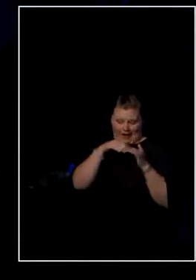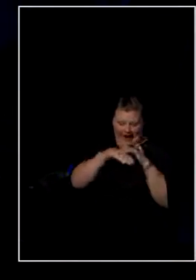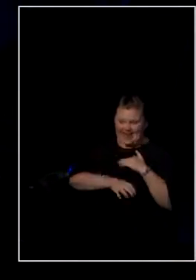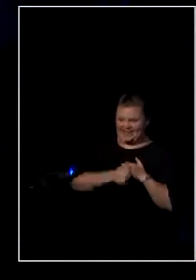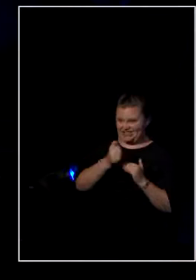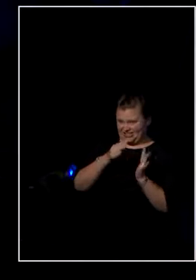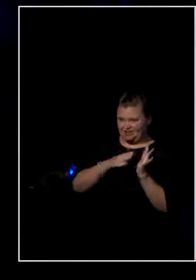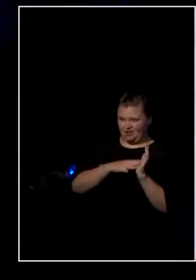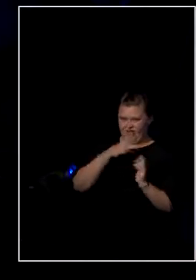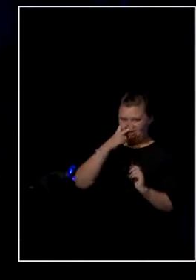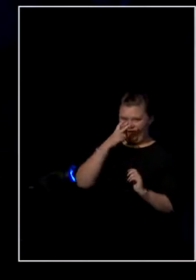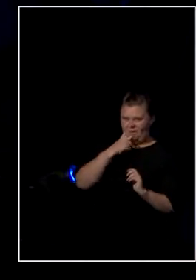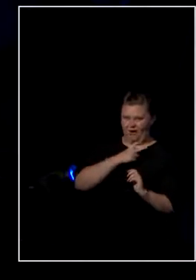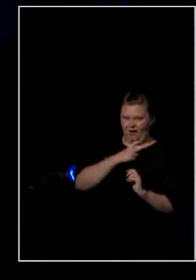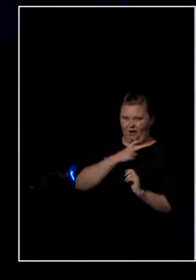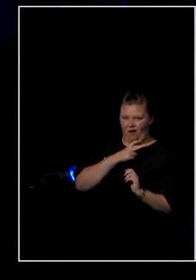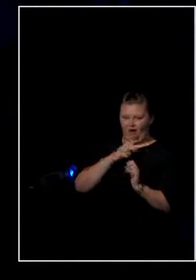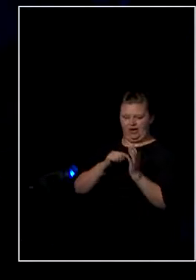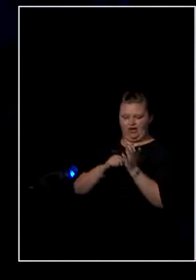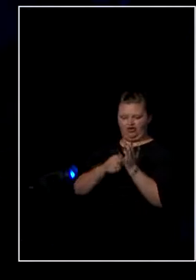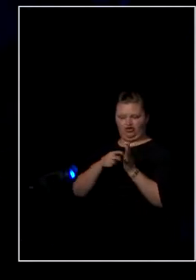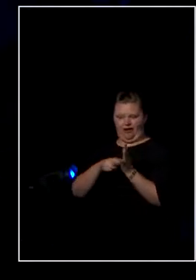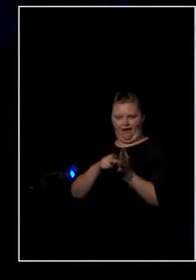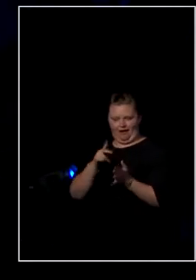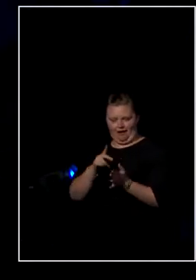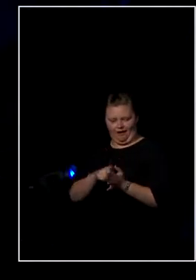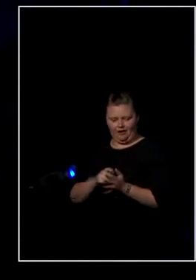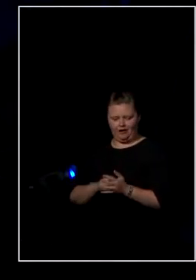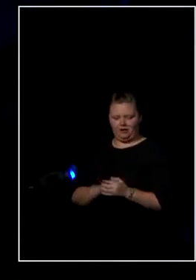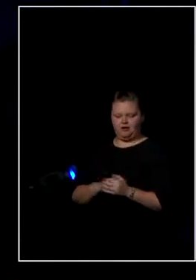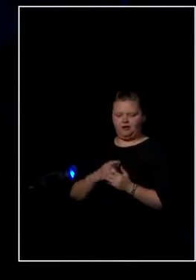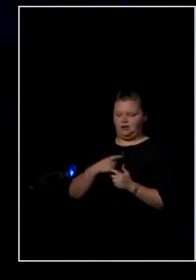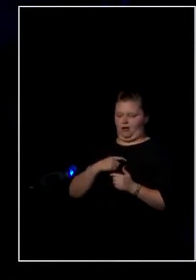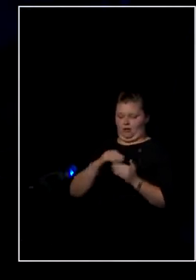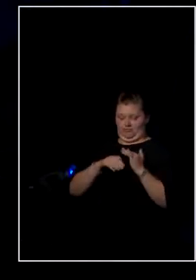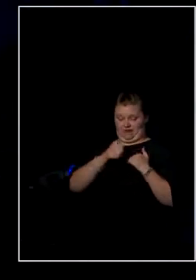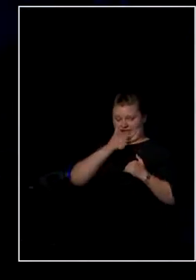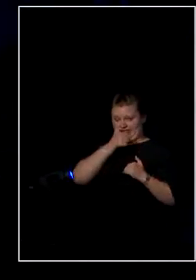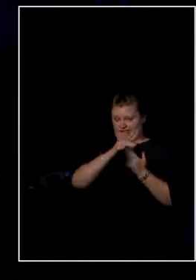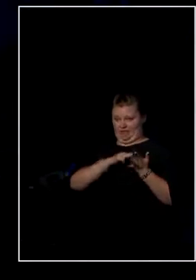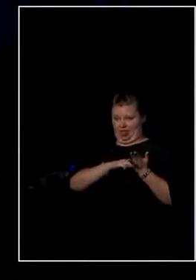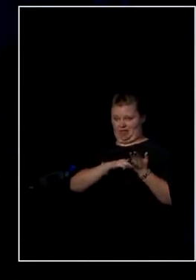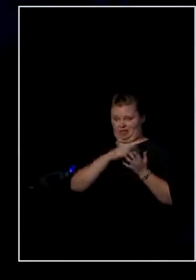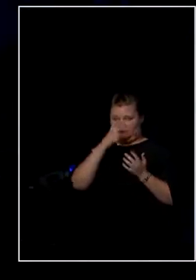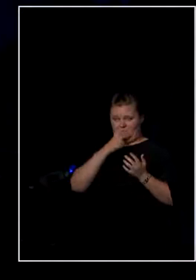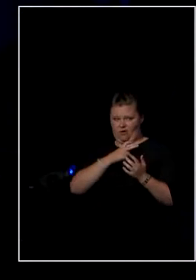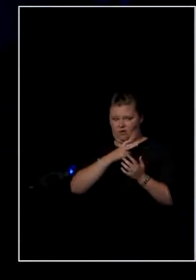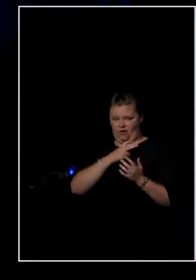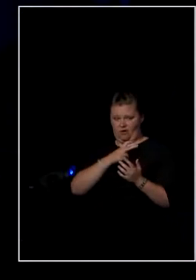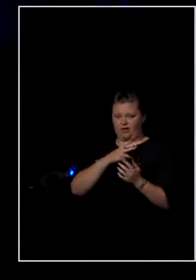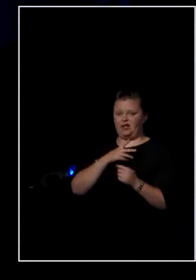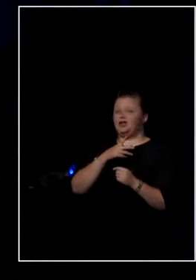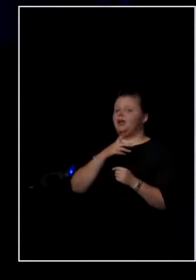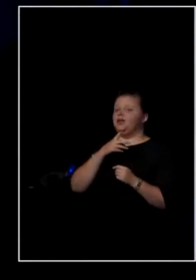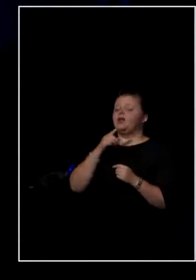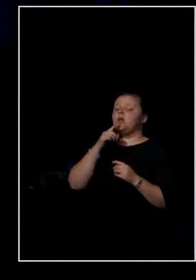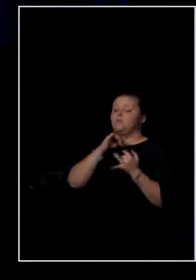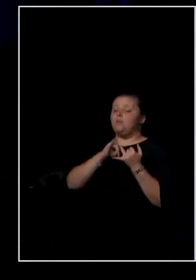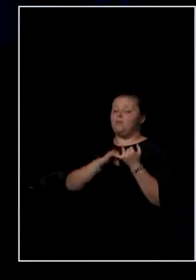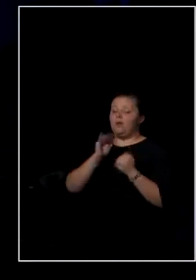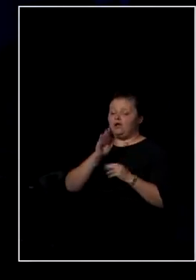6 months old in a Lambie in Trana. And from 6 months old, I was in Nazareth House Boys Home Sebastopol